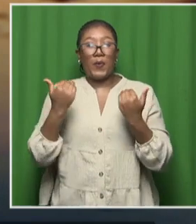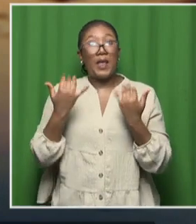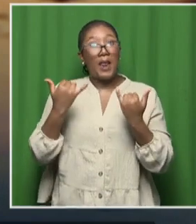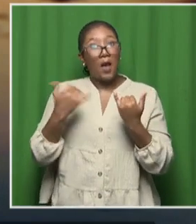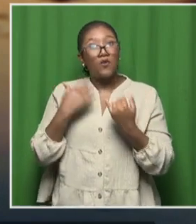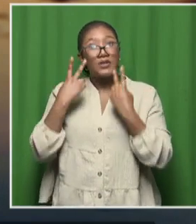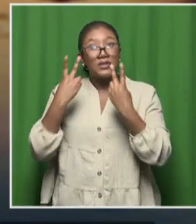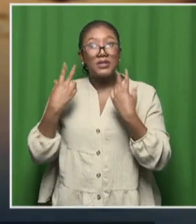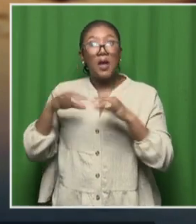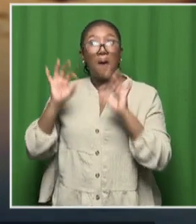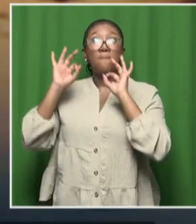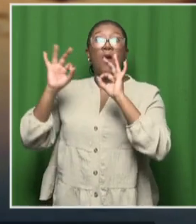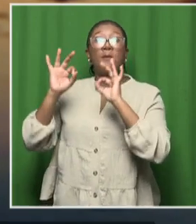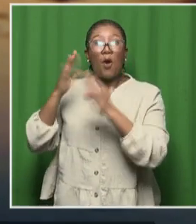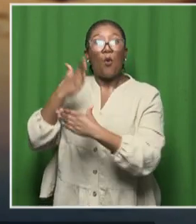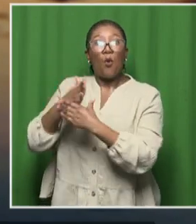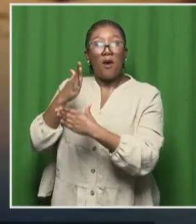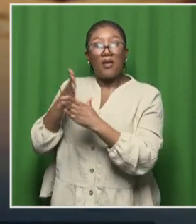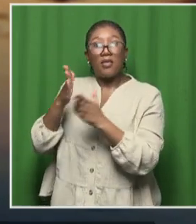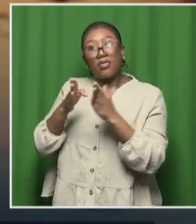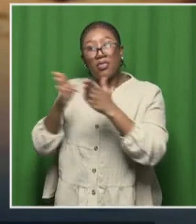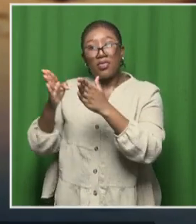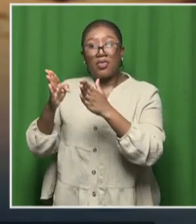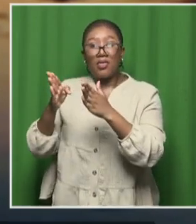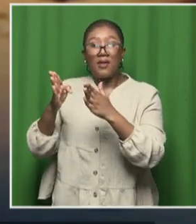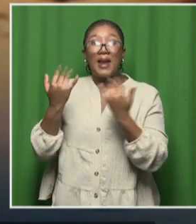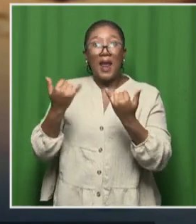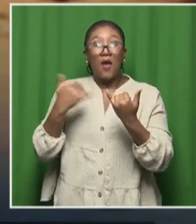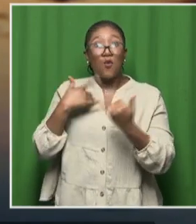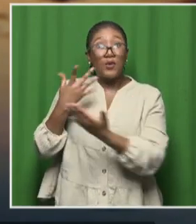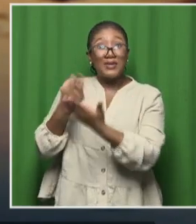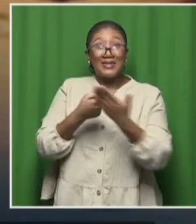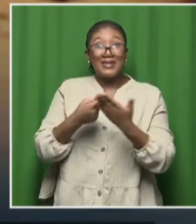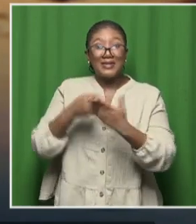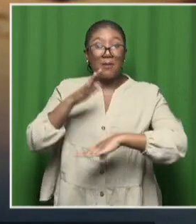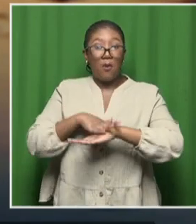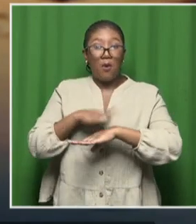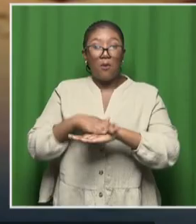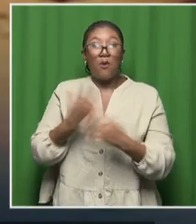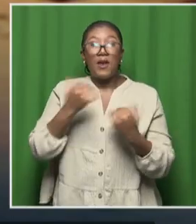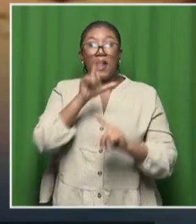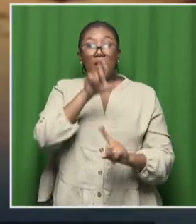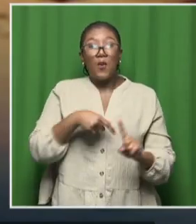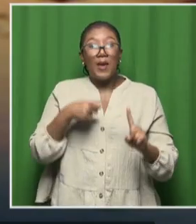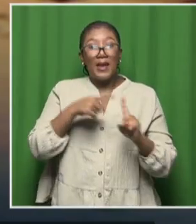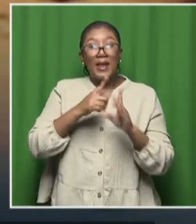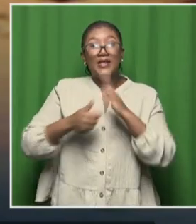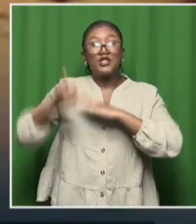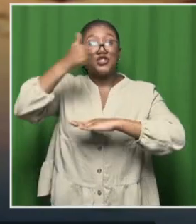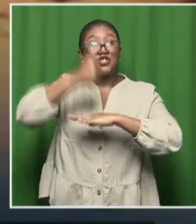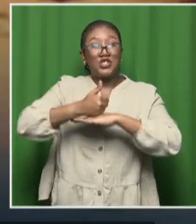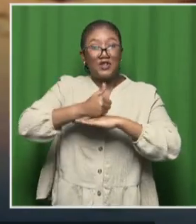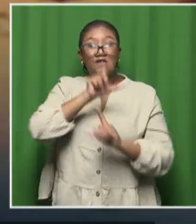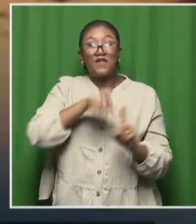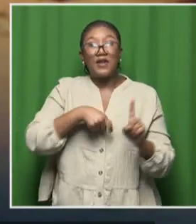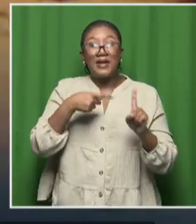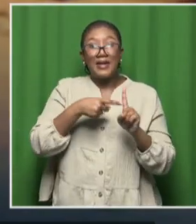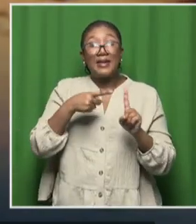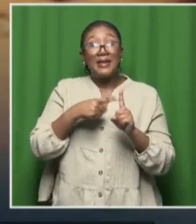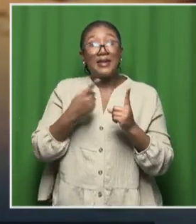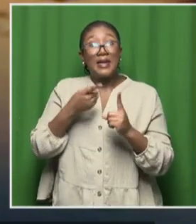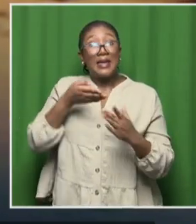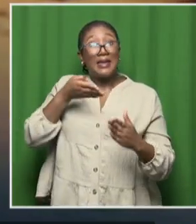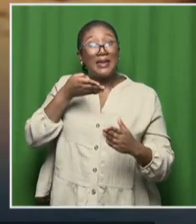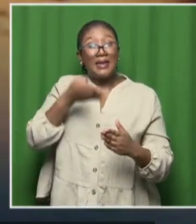booming career path. Now, to discuss this further, Asif Hassam, Chief Technology Officer at Zaio,